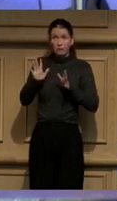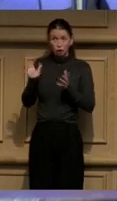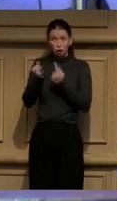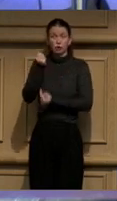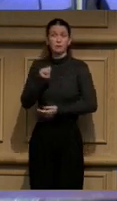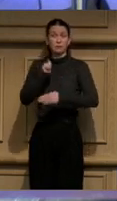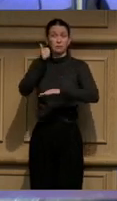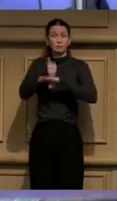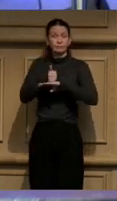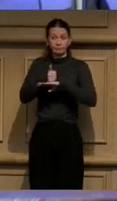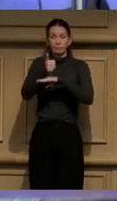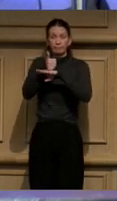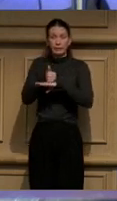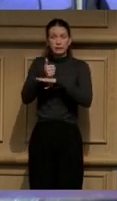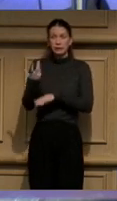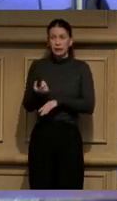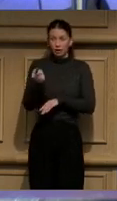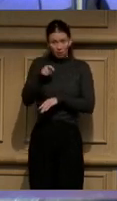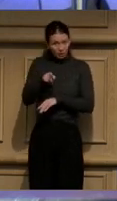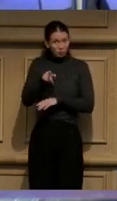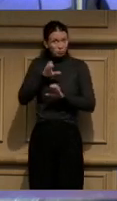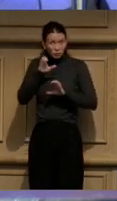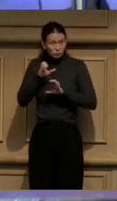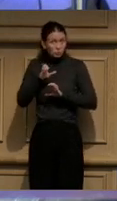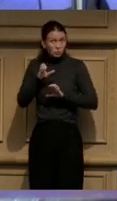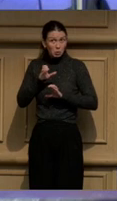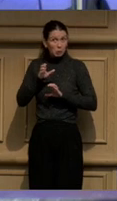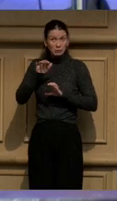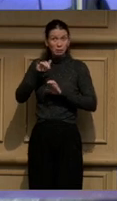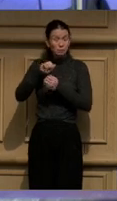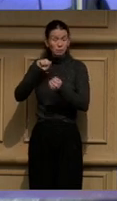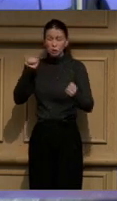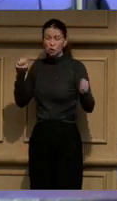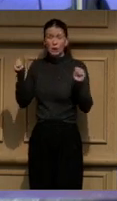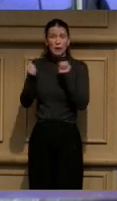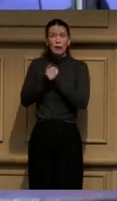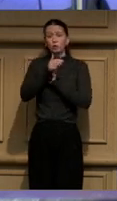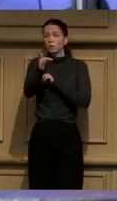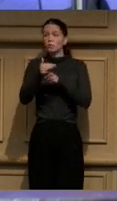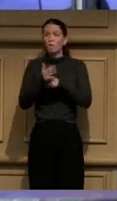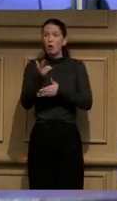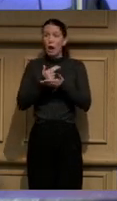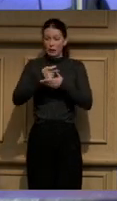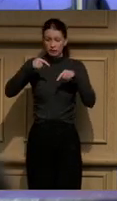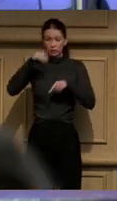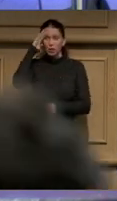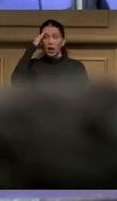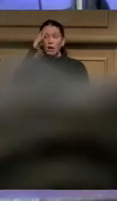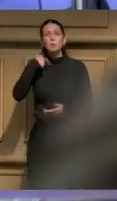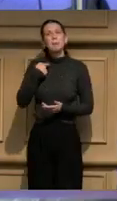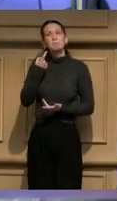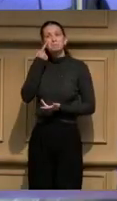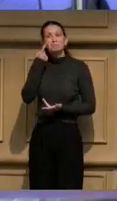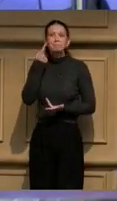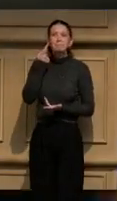radically change the future for artists in this country. And I'm curious as to how you imagine or you